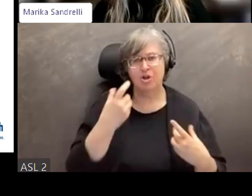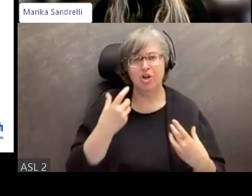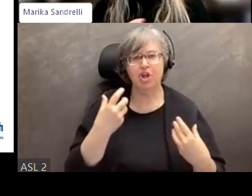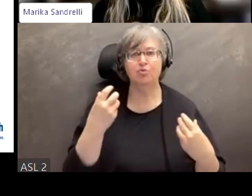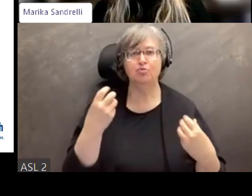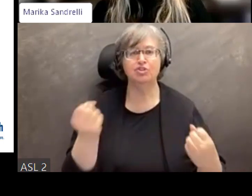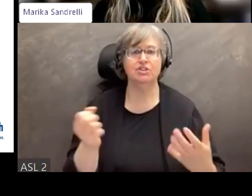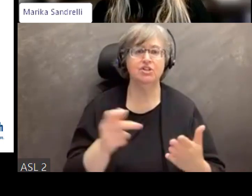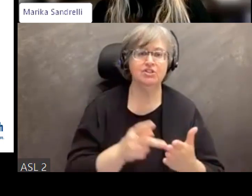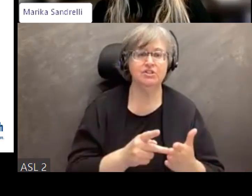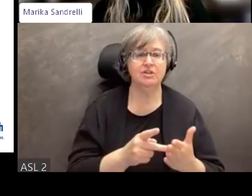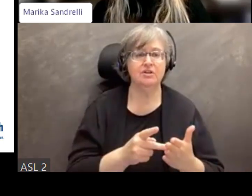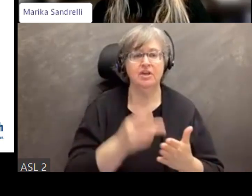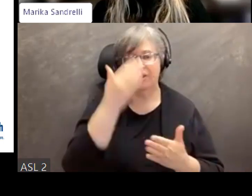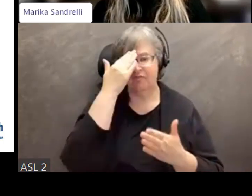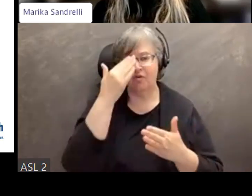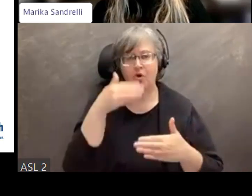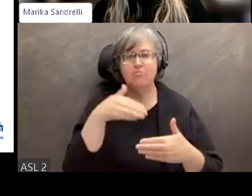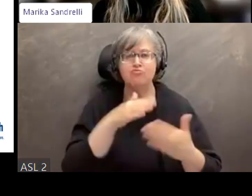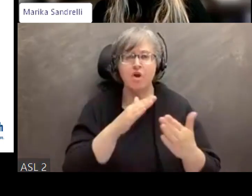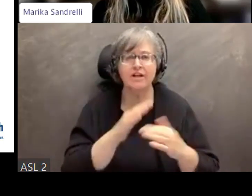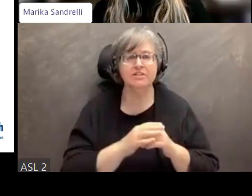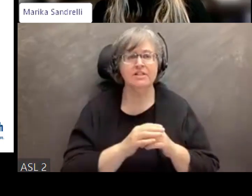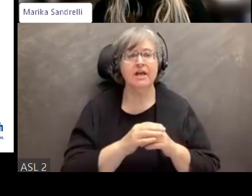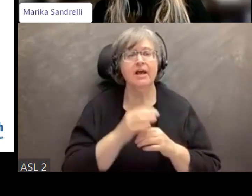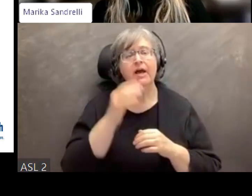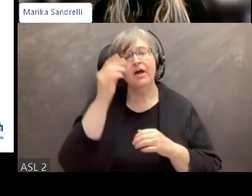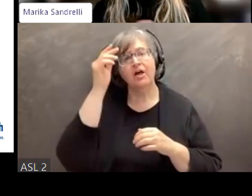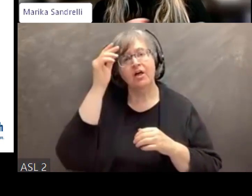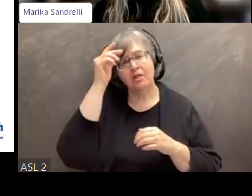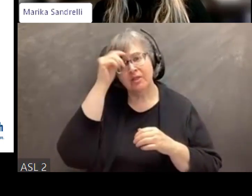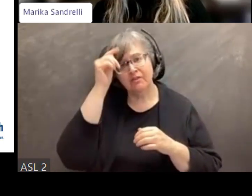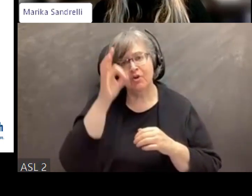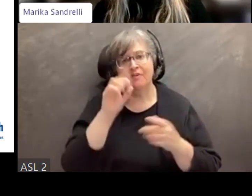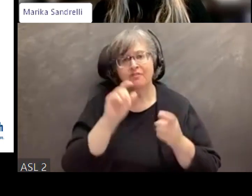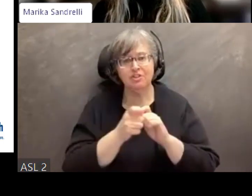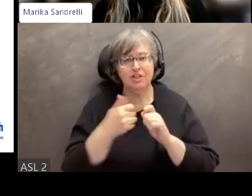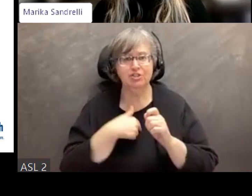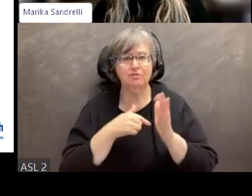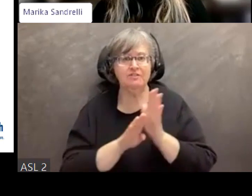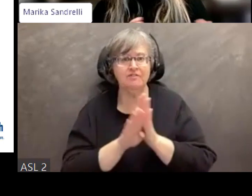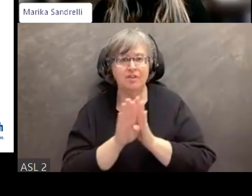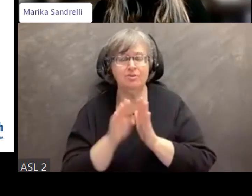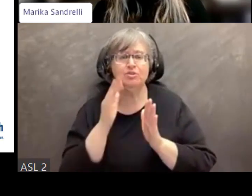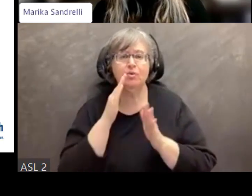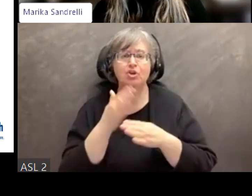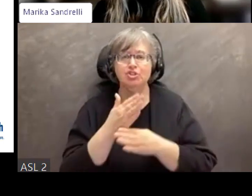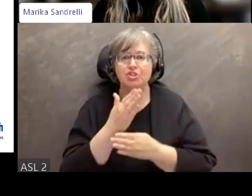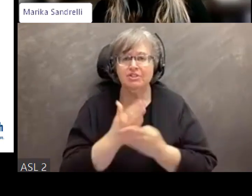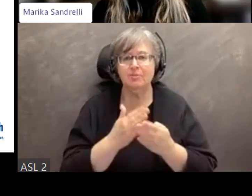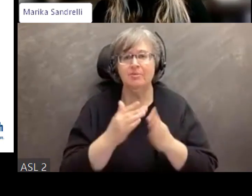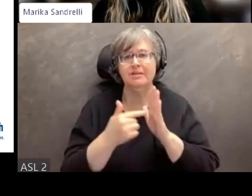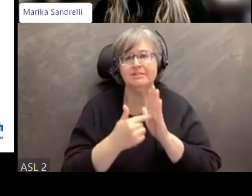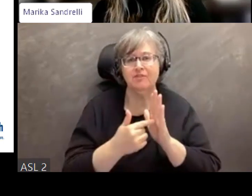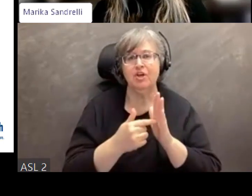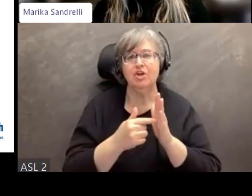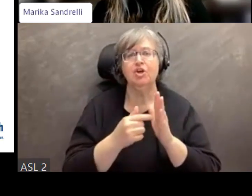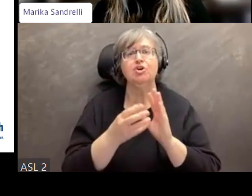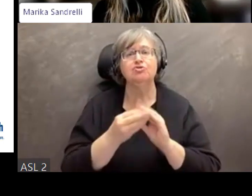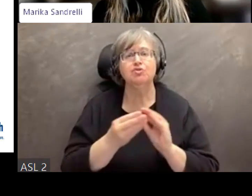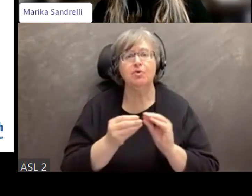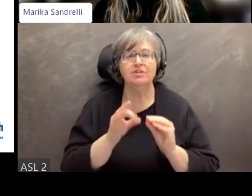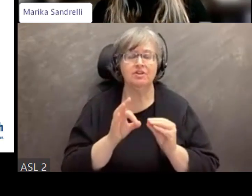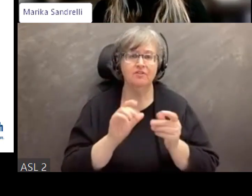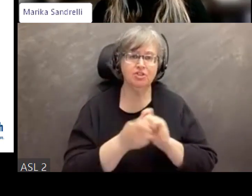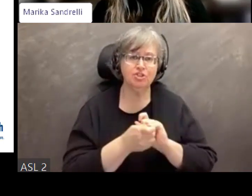practice. We're going to talk a little bit about the theory of change that we developed from practice. We're going to share some examples and stories